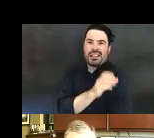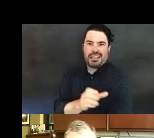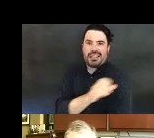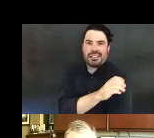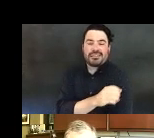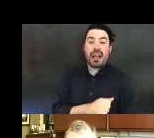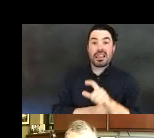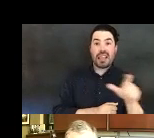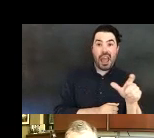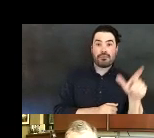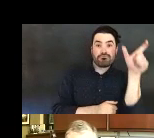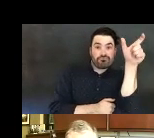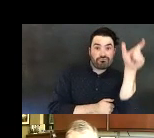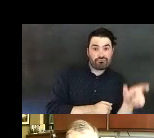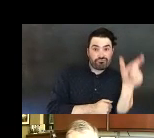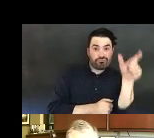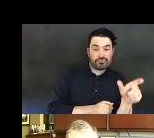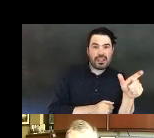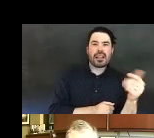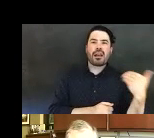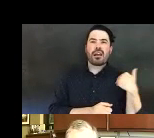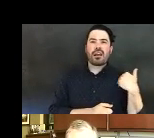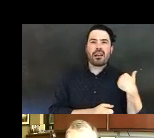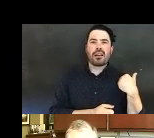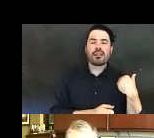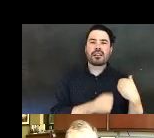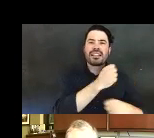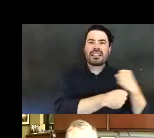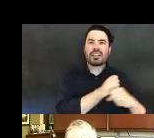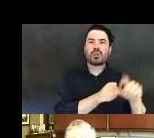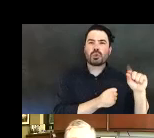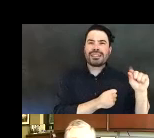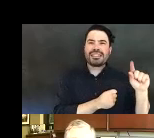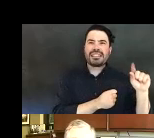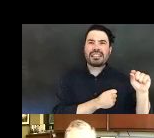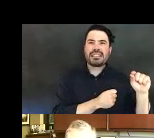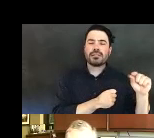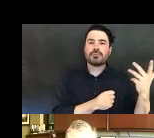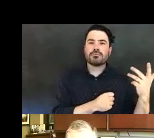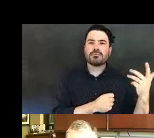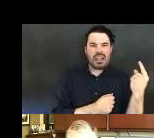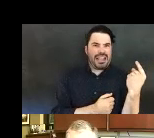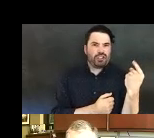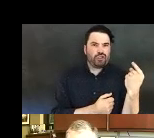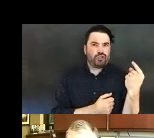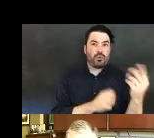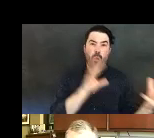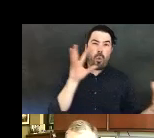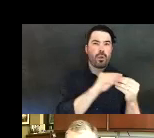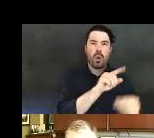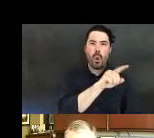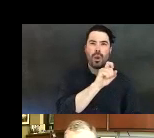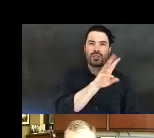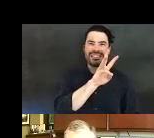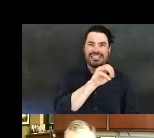what July of FY20, so July a year ago, looked like, with over 160,000 visits. And then